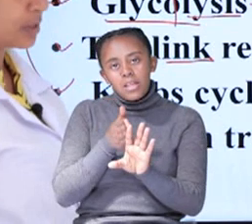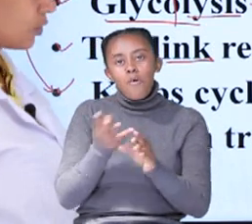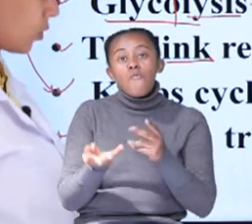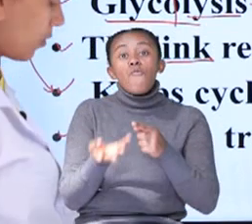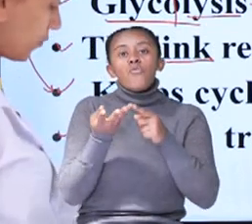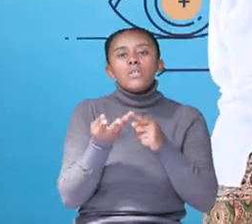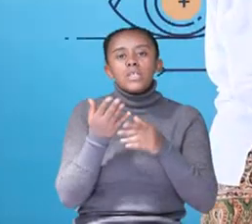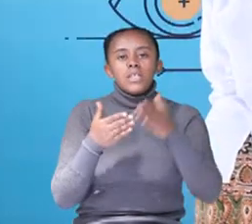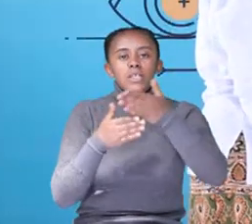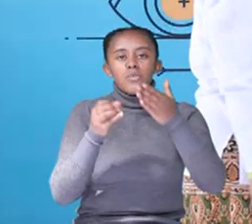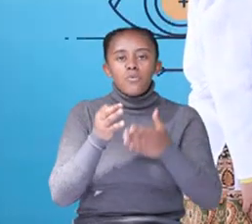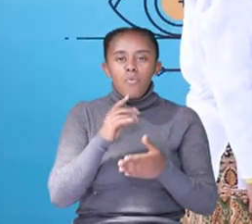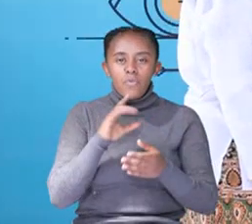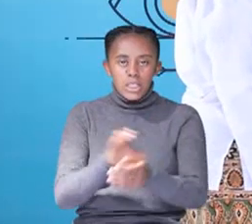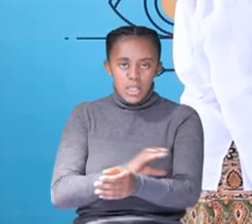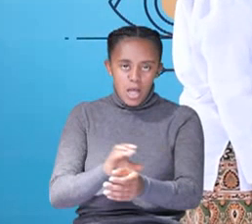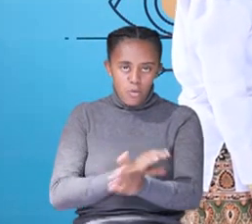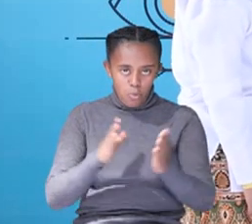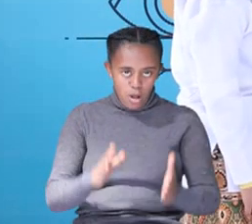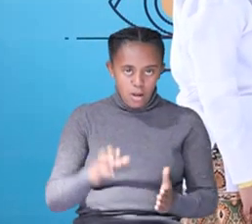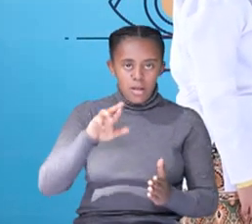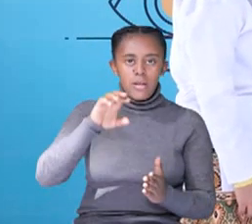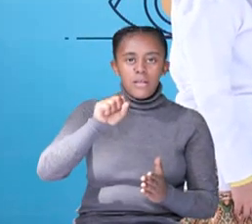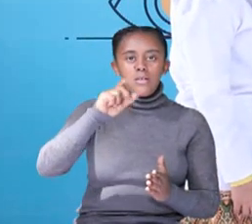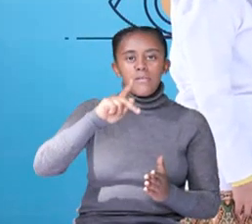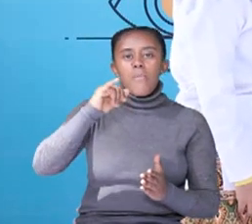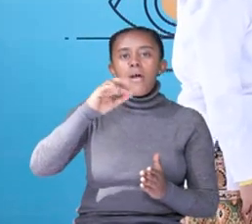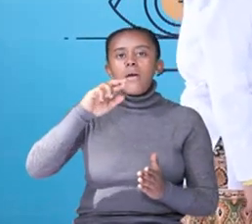4th stage of cellular respiration.